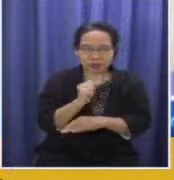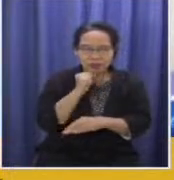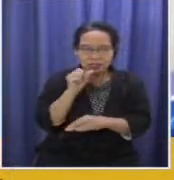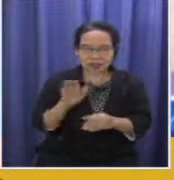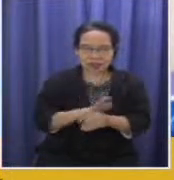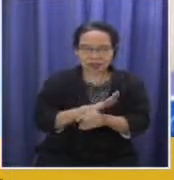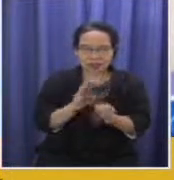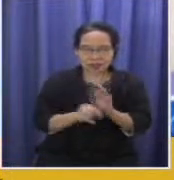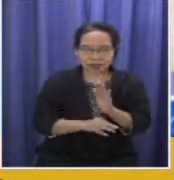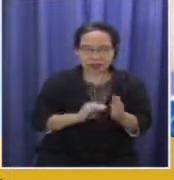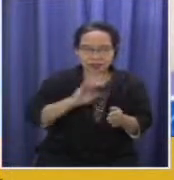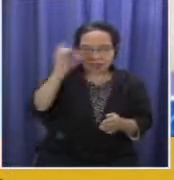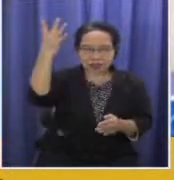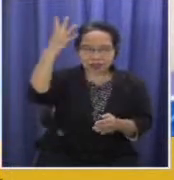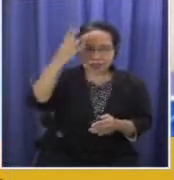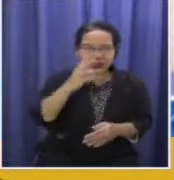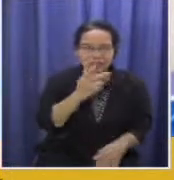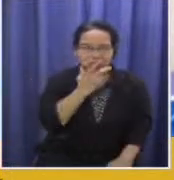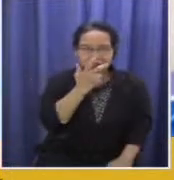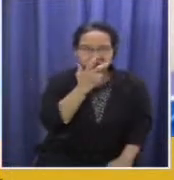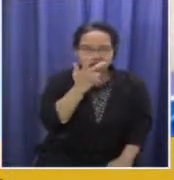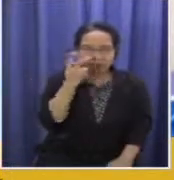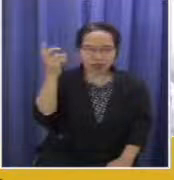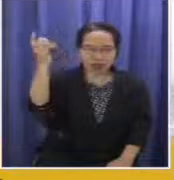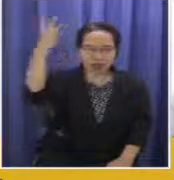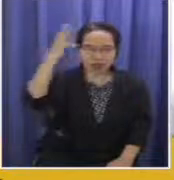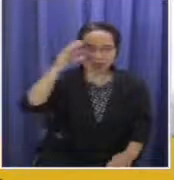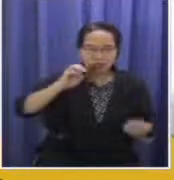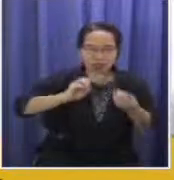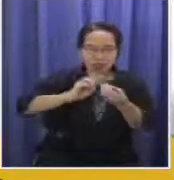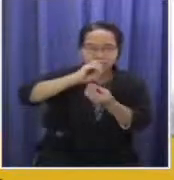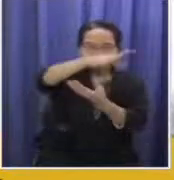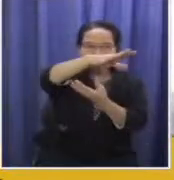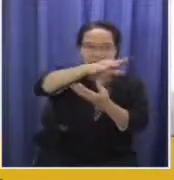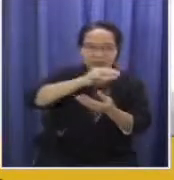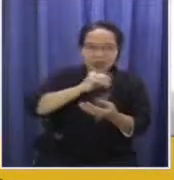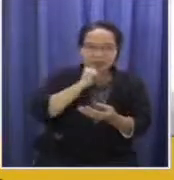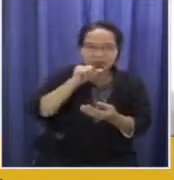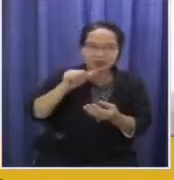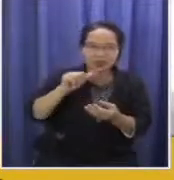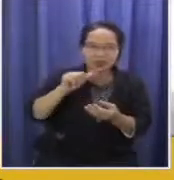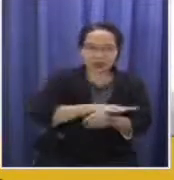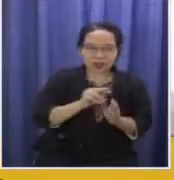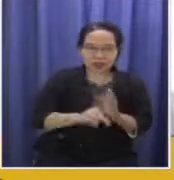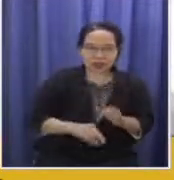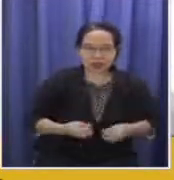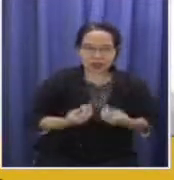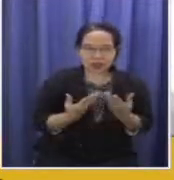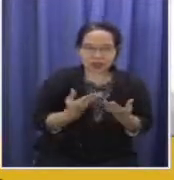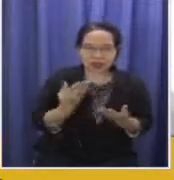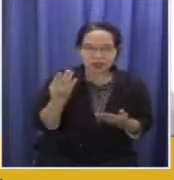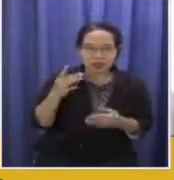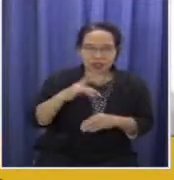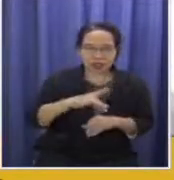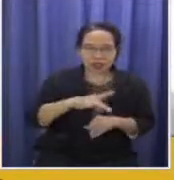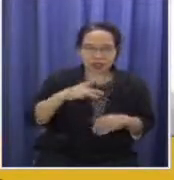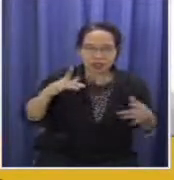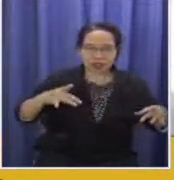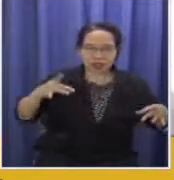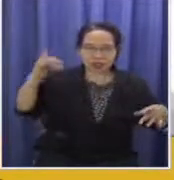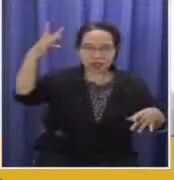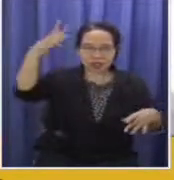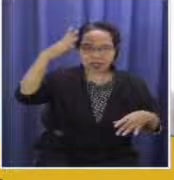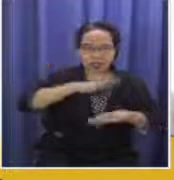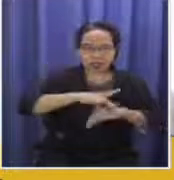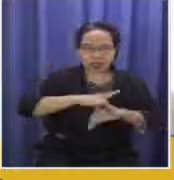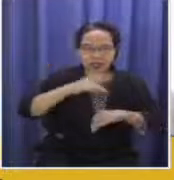light of those nebulae, the light of comets, is not sufficient to sustain life on earth. So those